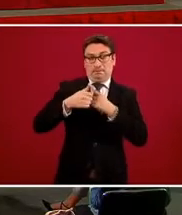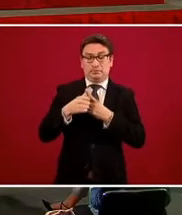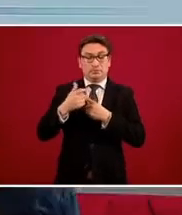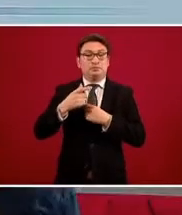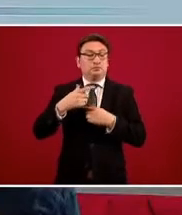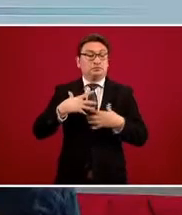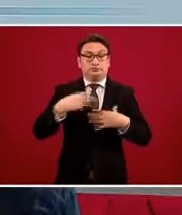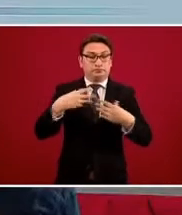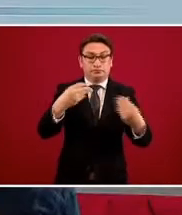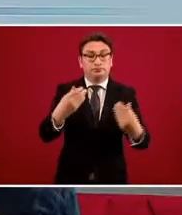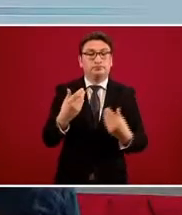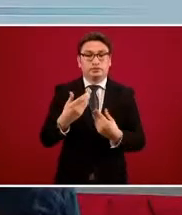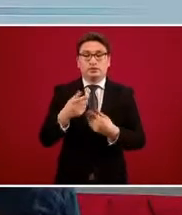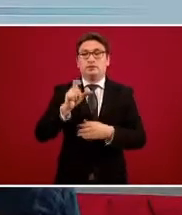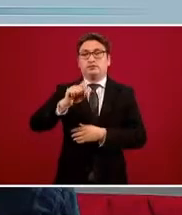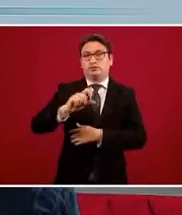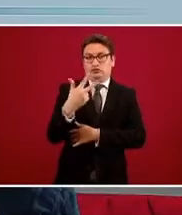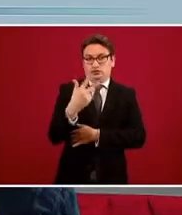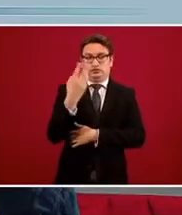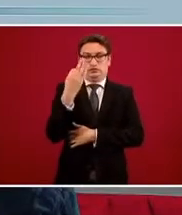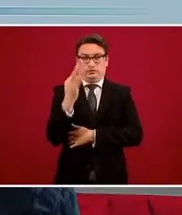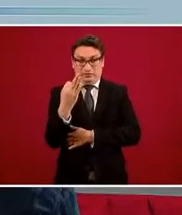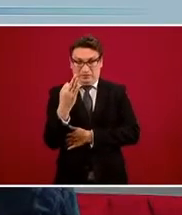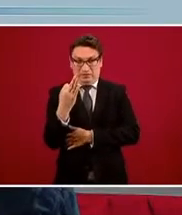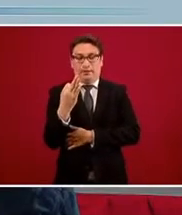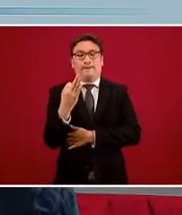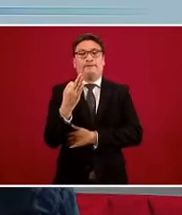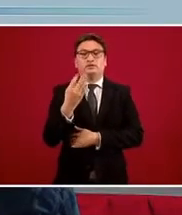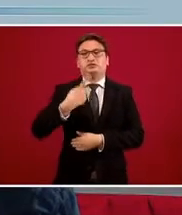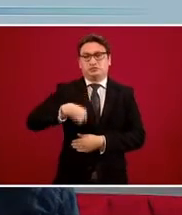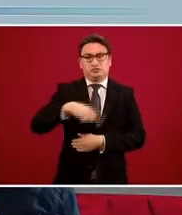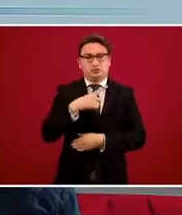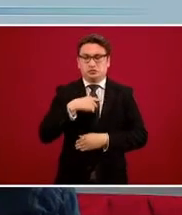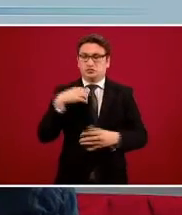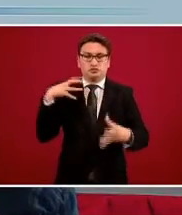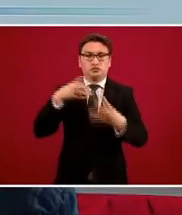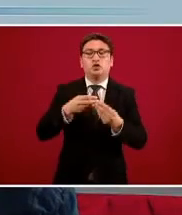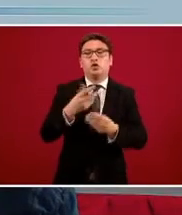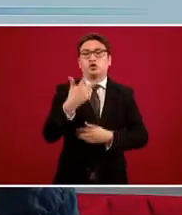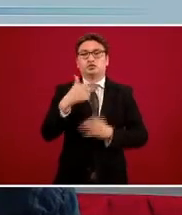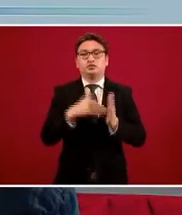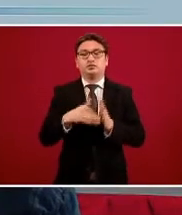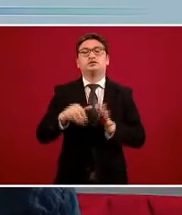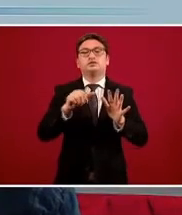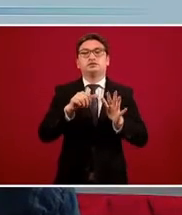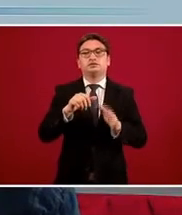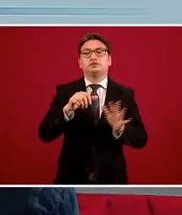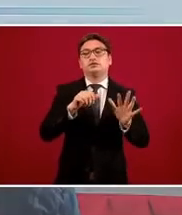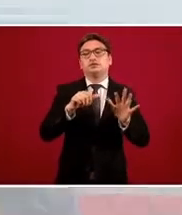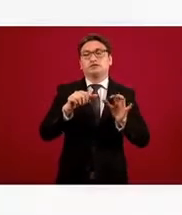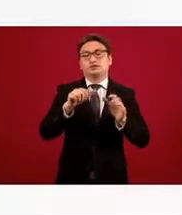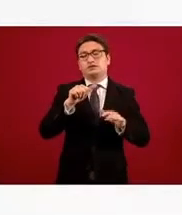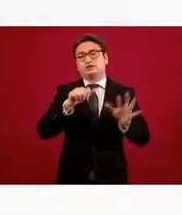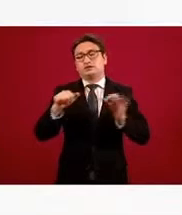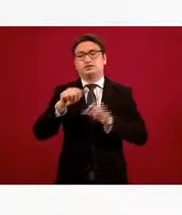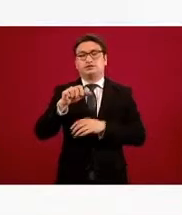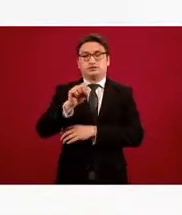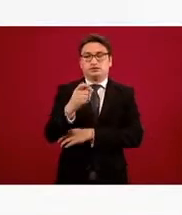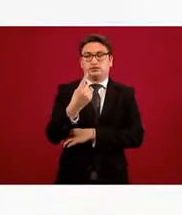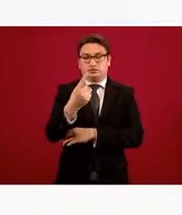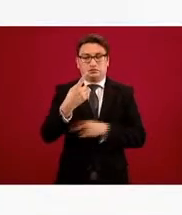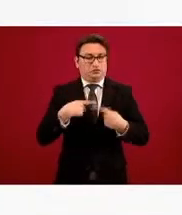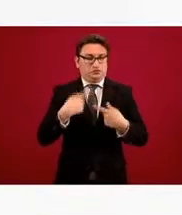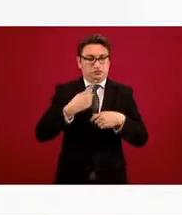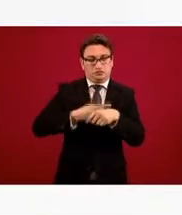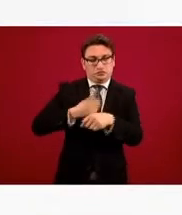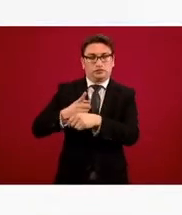Since the first case that was detected January the 28th, we have accumulated